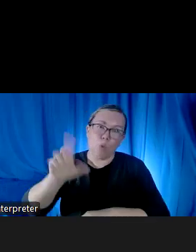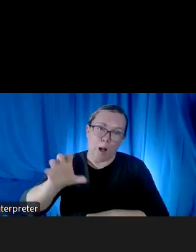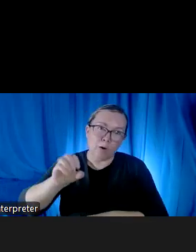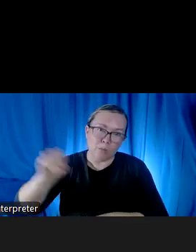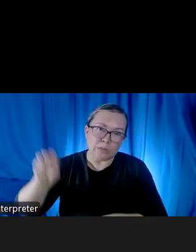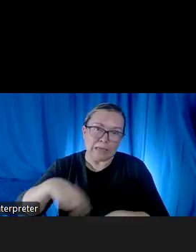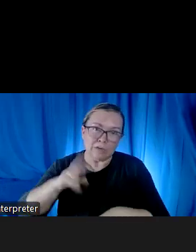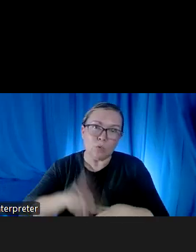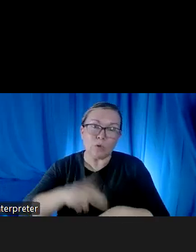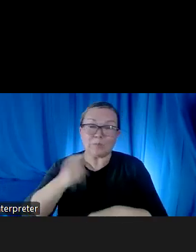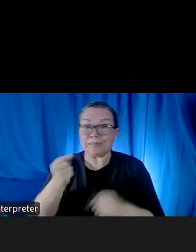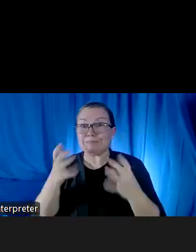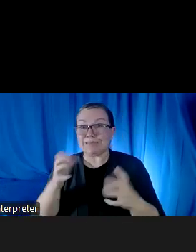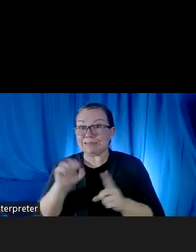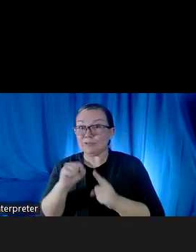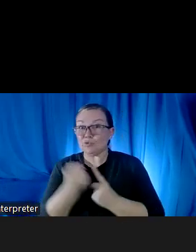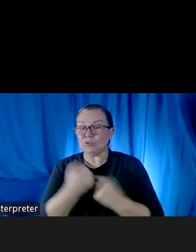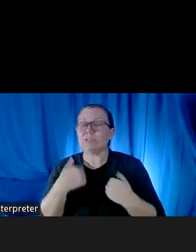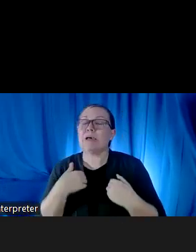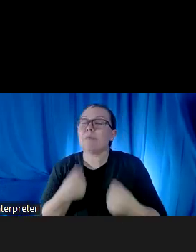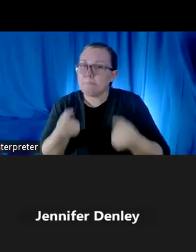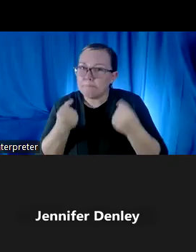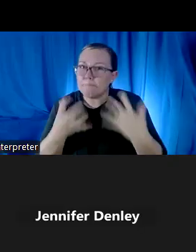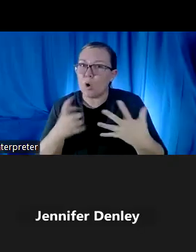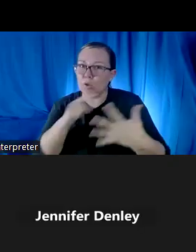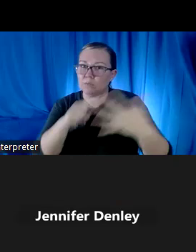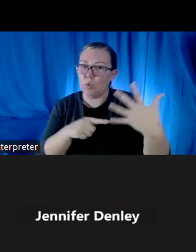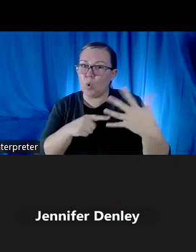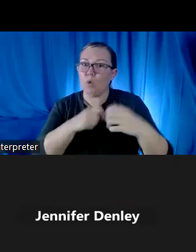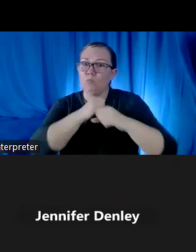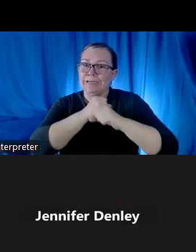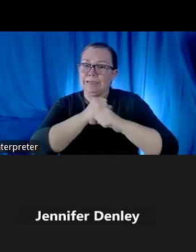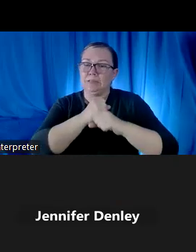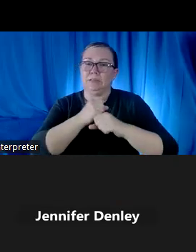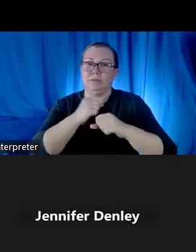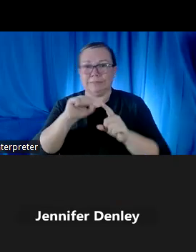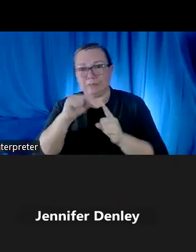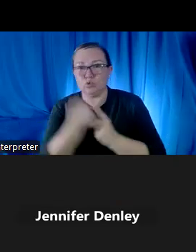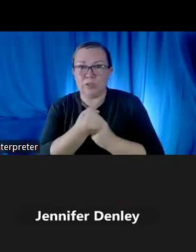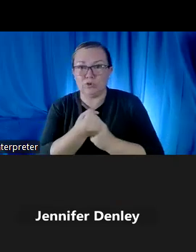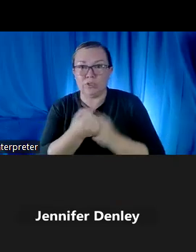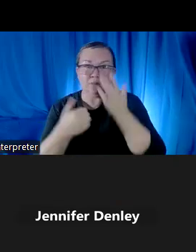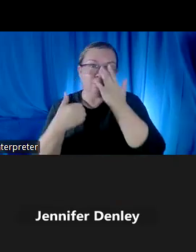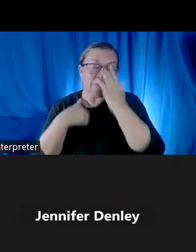as many cases involve multiple bases, protected bases. BOLI has a work share agreement with the Equal